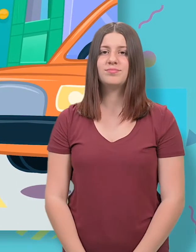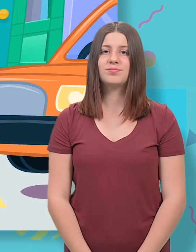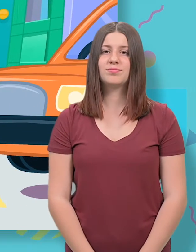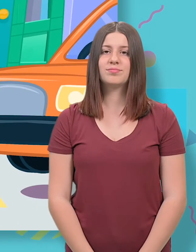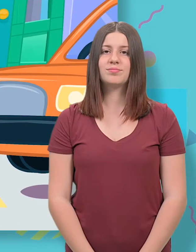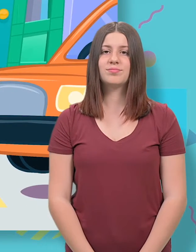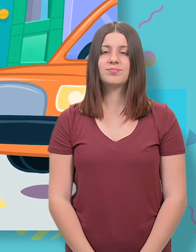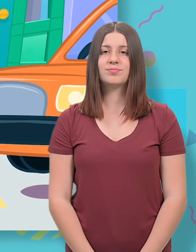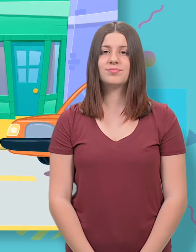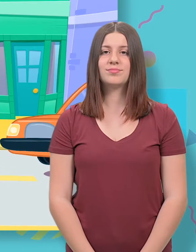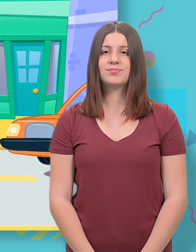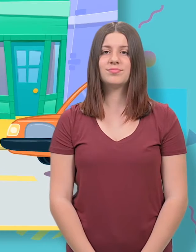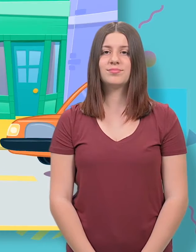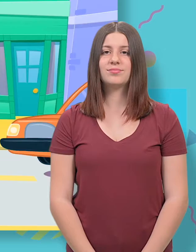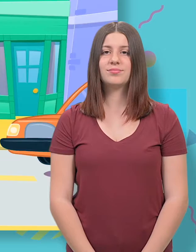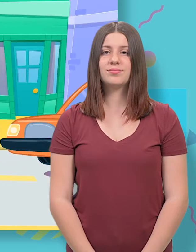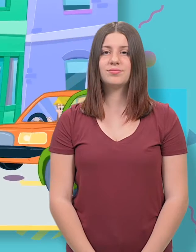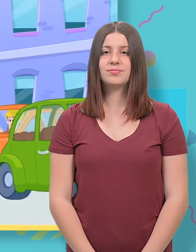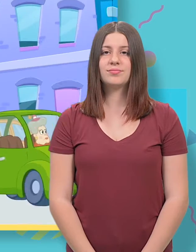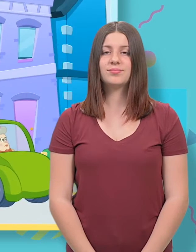Go over it.